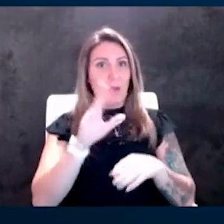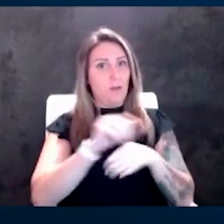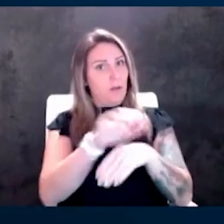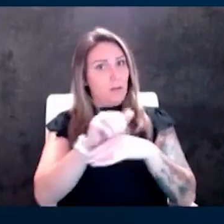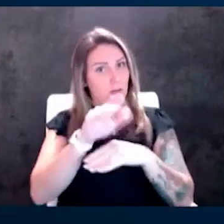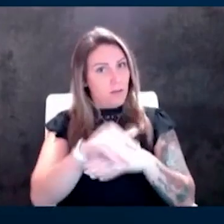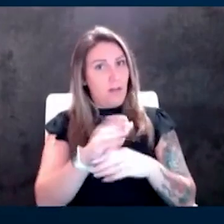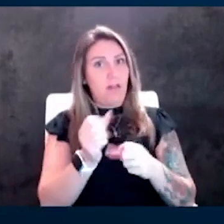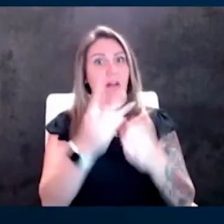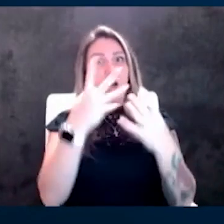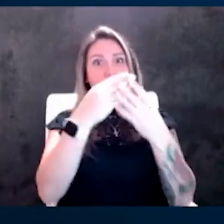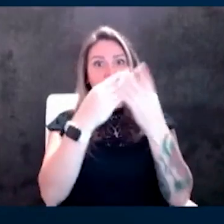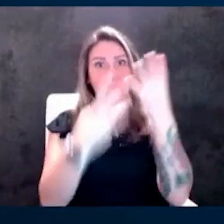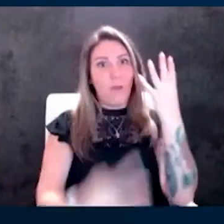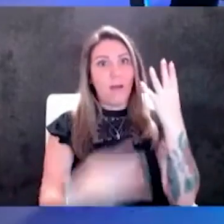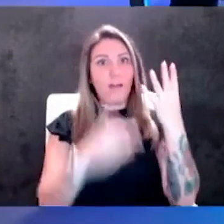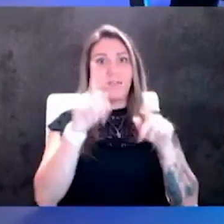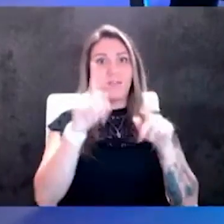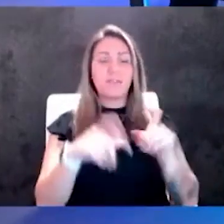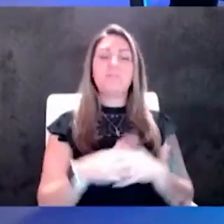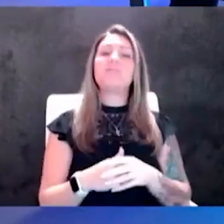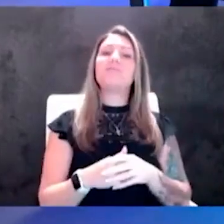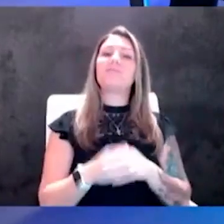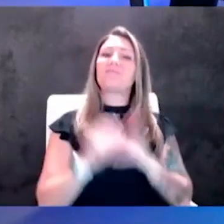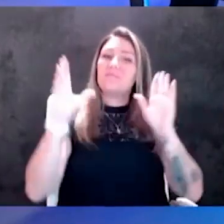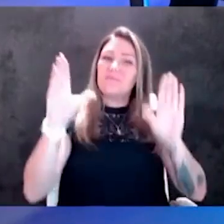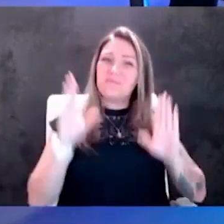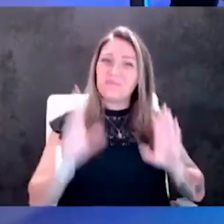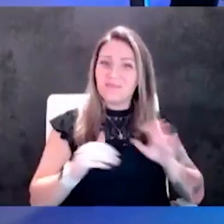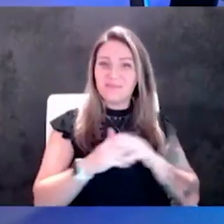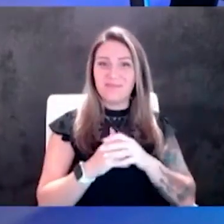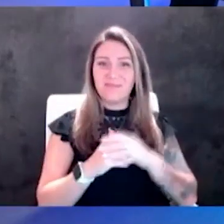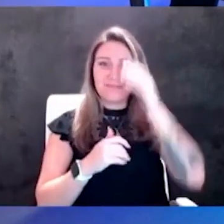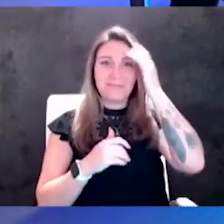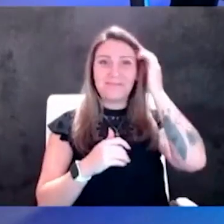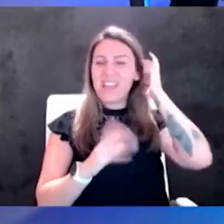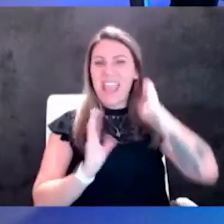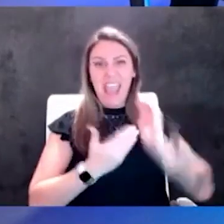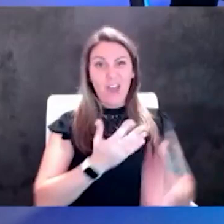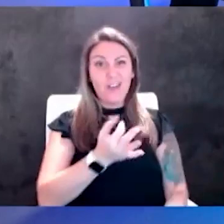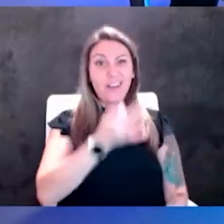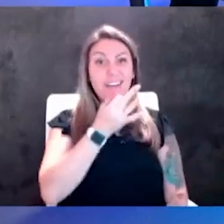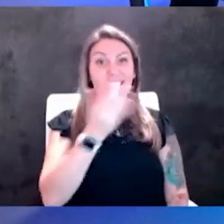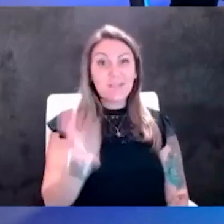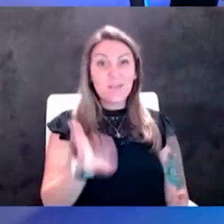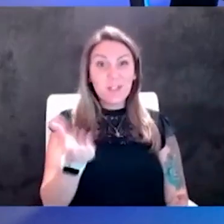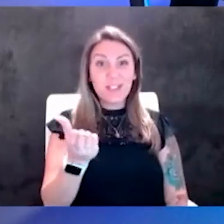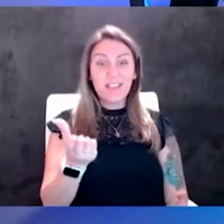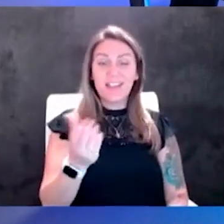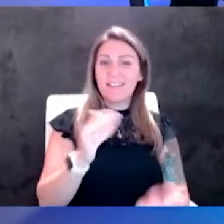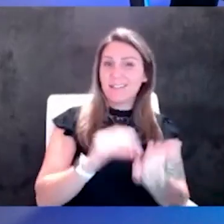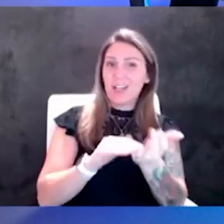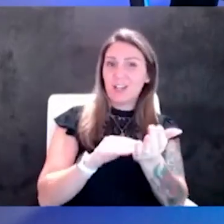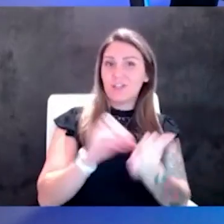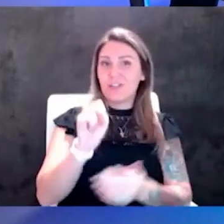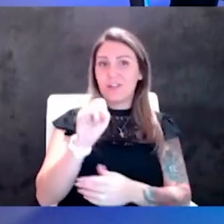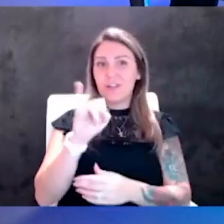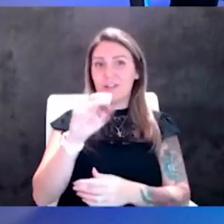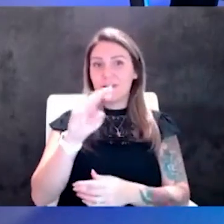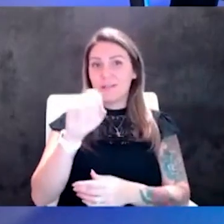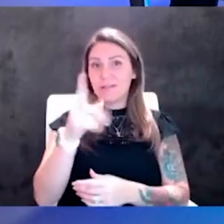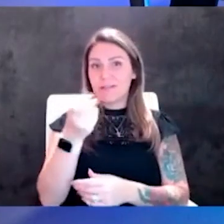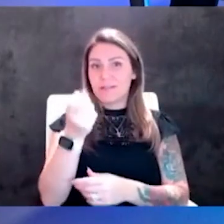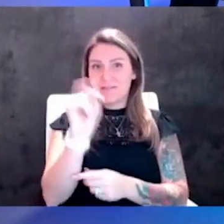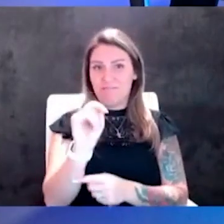questions. Excellent. Well, let's Yeah. turn to, first of all, our experts here. Dr. Simpson, how the heck are you? Dr. Stites, I'm